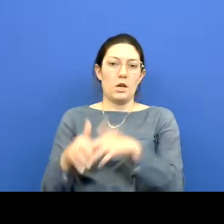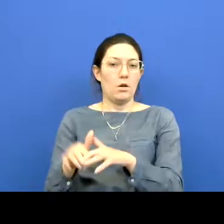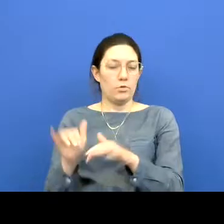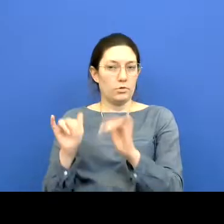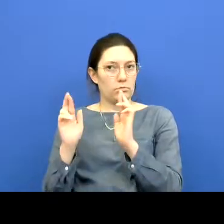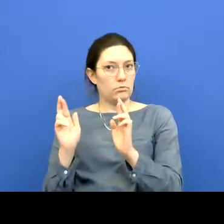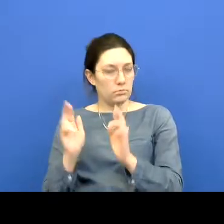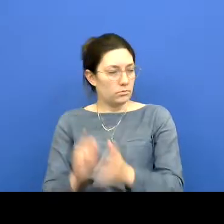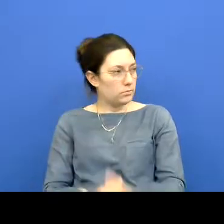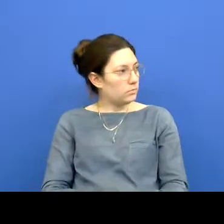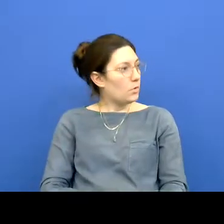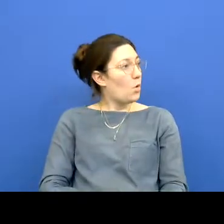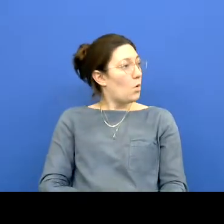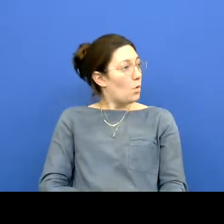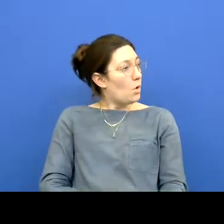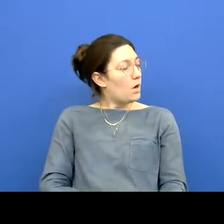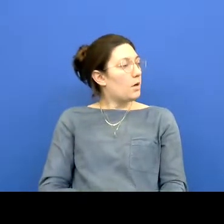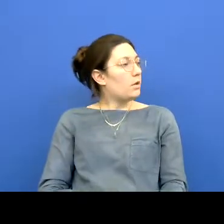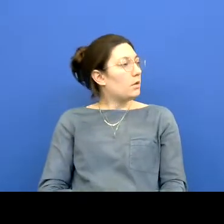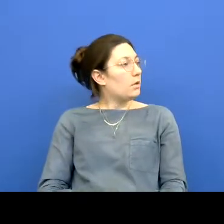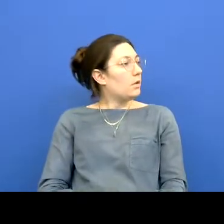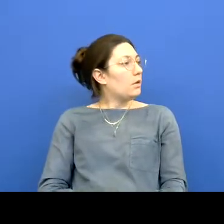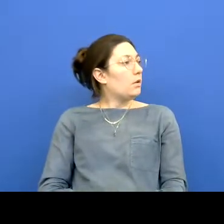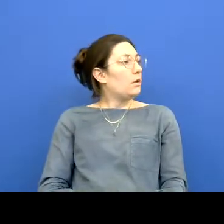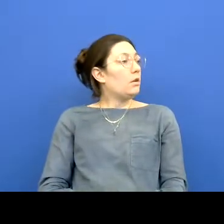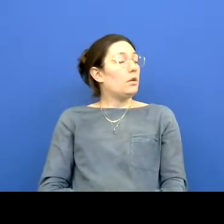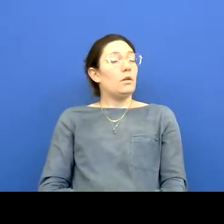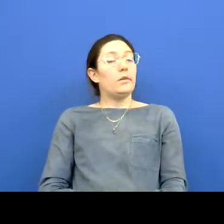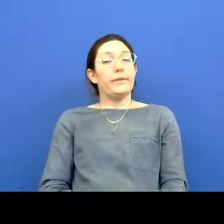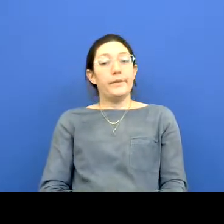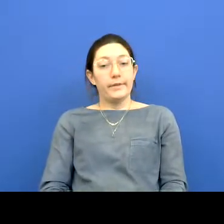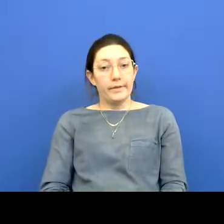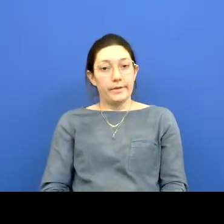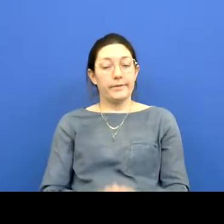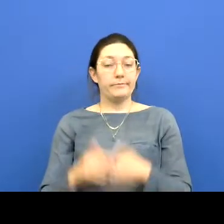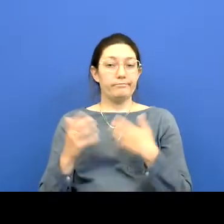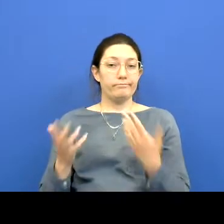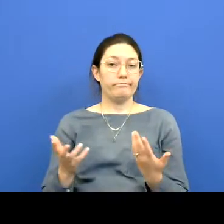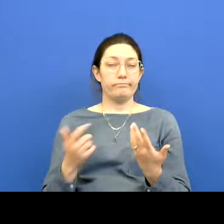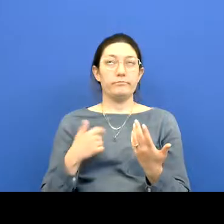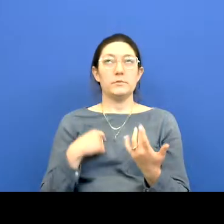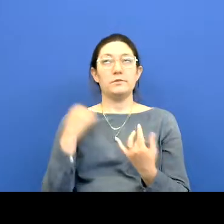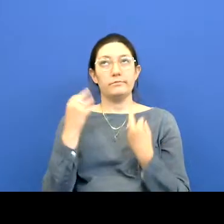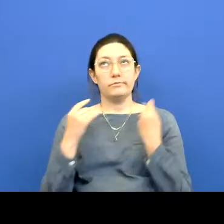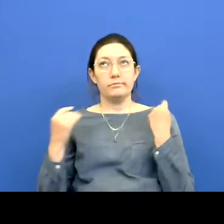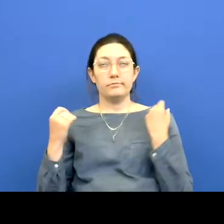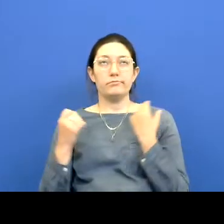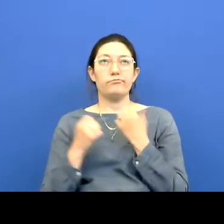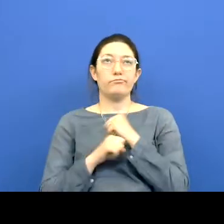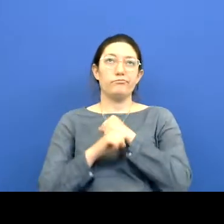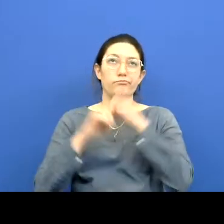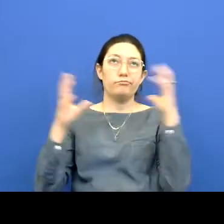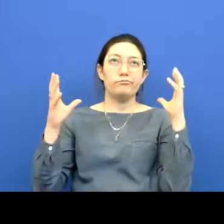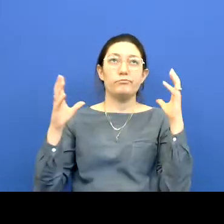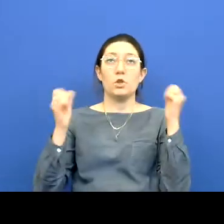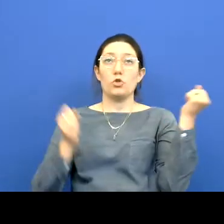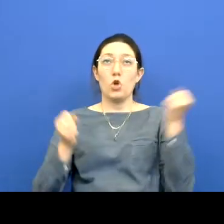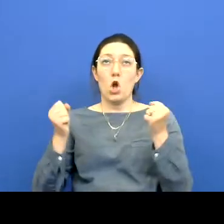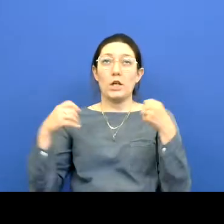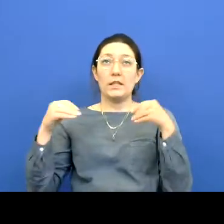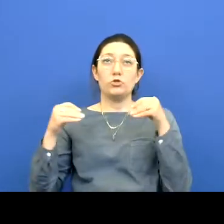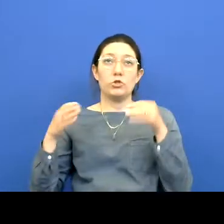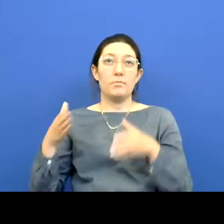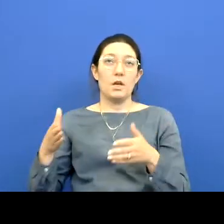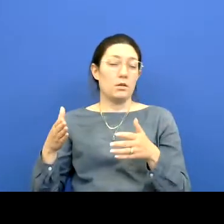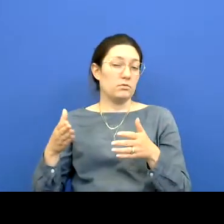thing. So at the end of the day, when I look at the big picture, a car dealership there would be an upgrade as far